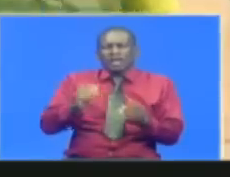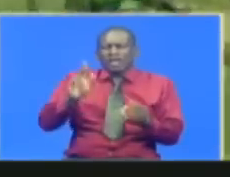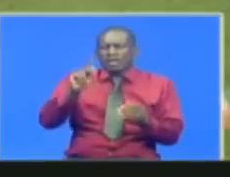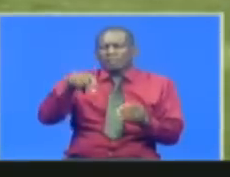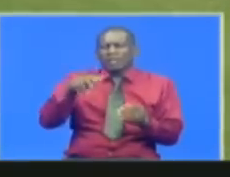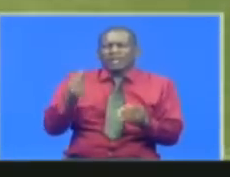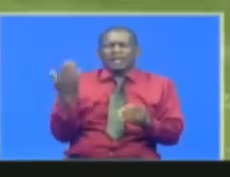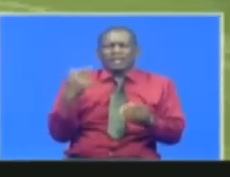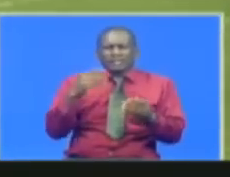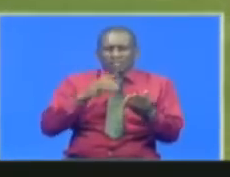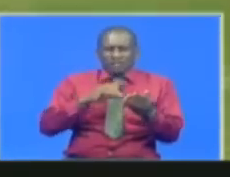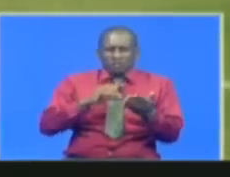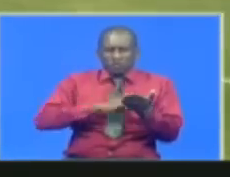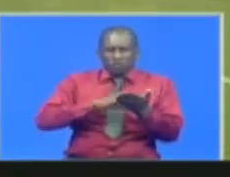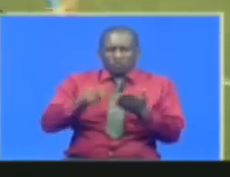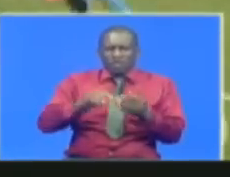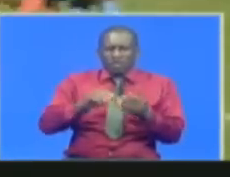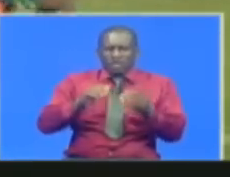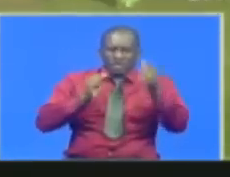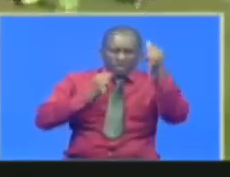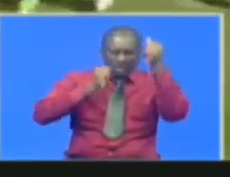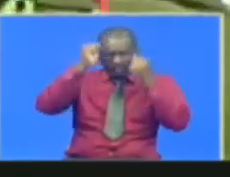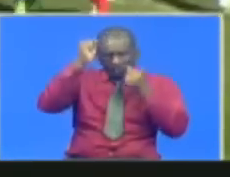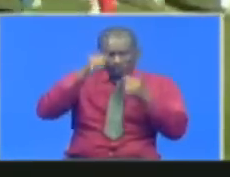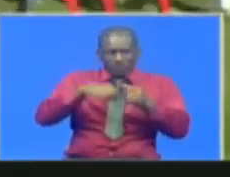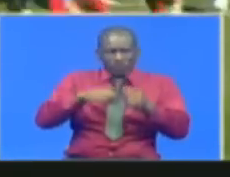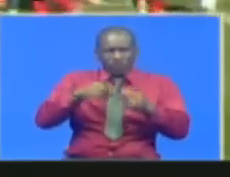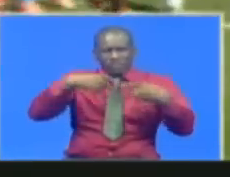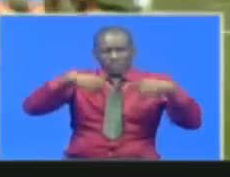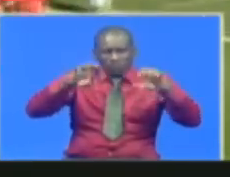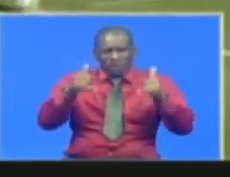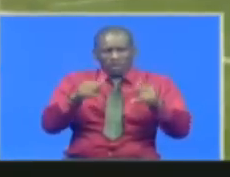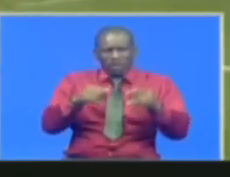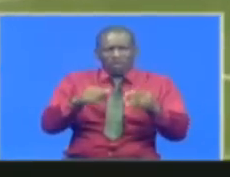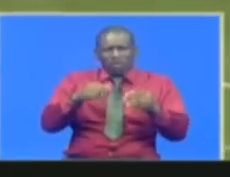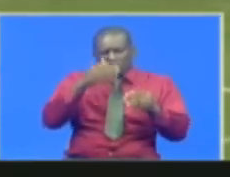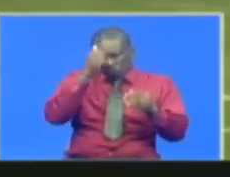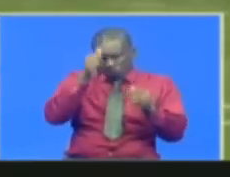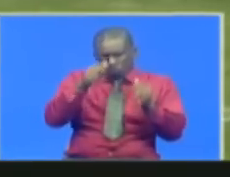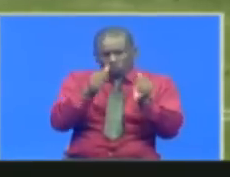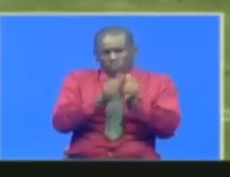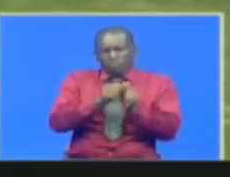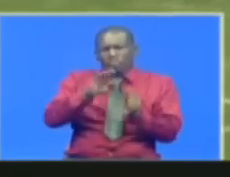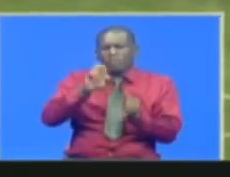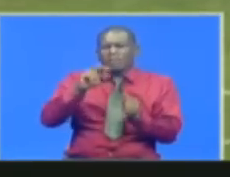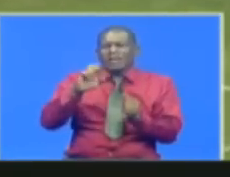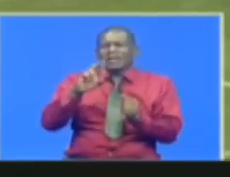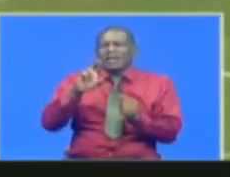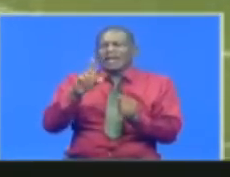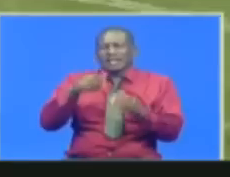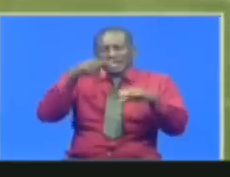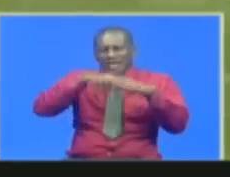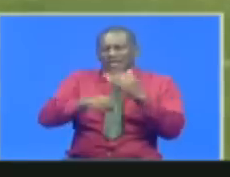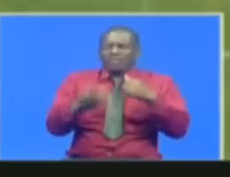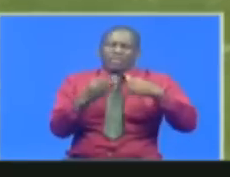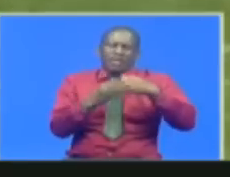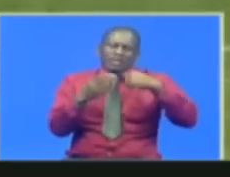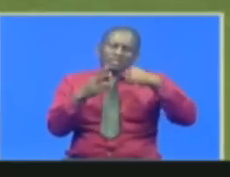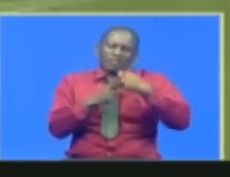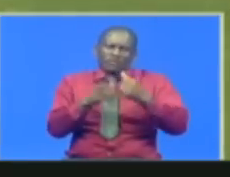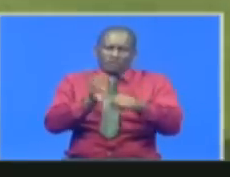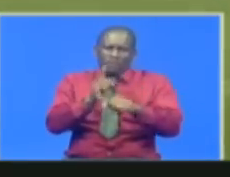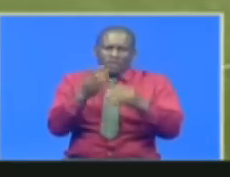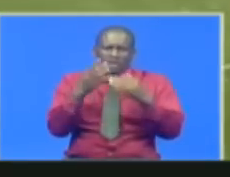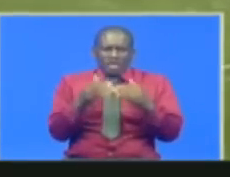week, the Soldiers' labor paid off courtesy of Bernard Ongome's lone strike in the 82nd minute. The win does take them